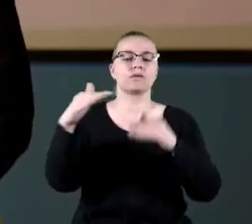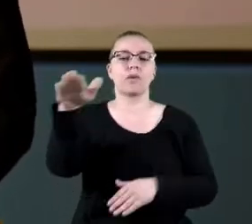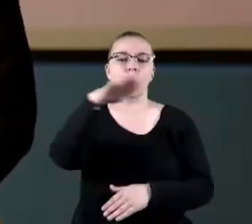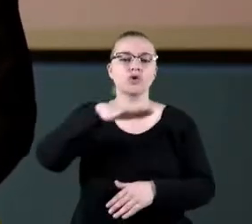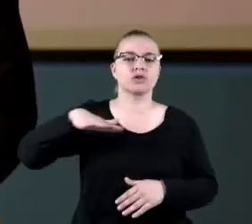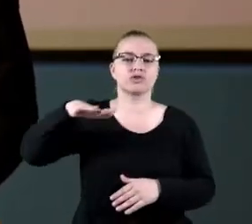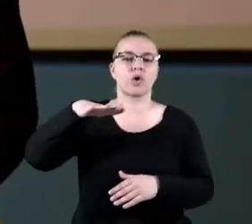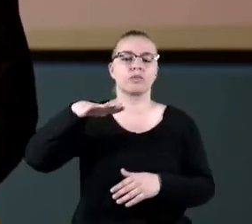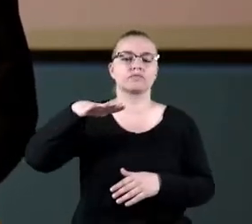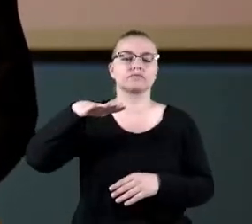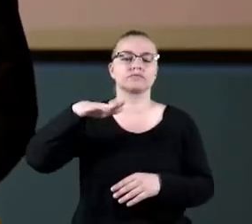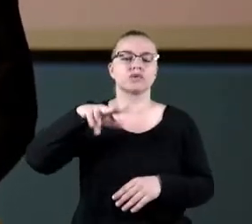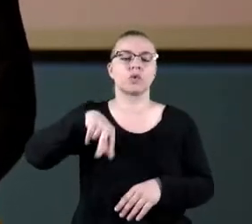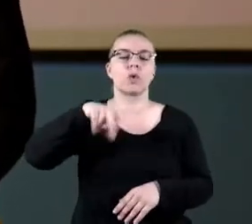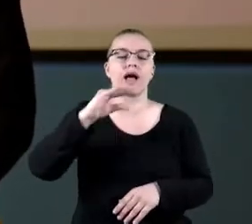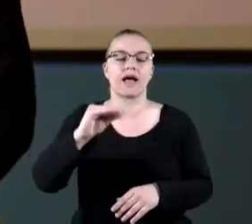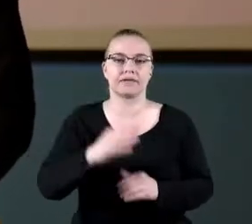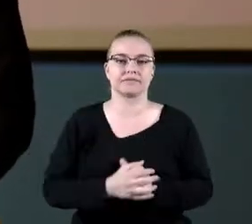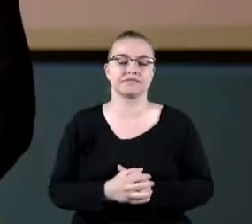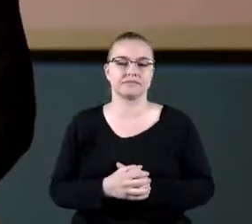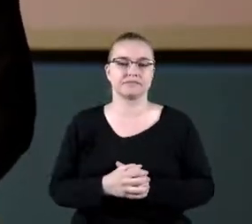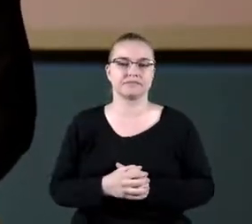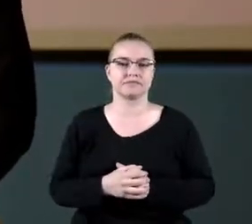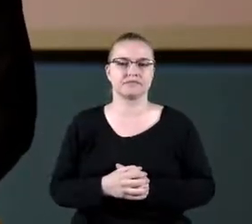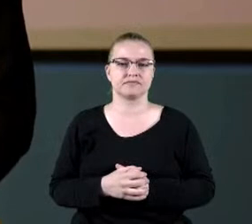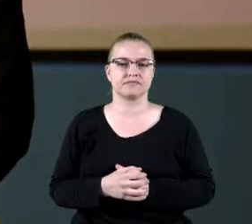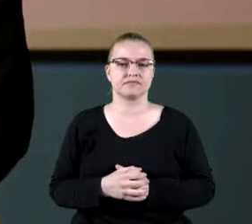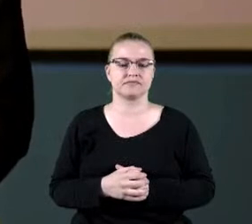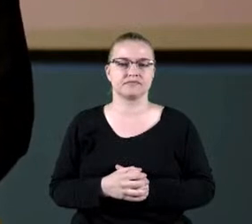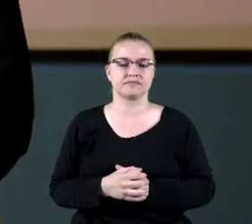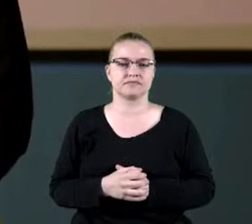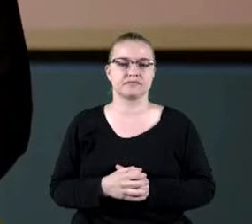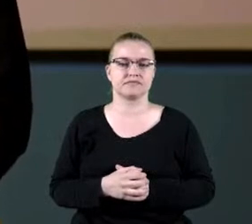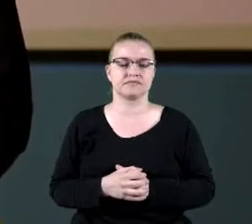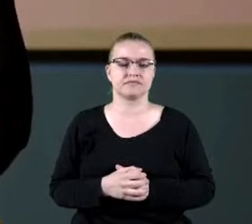transformative resilience procedures. Credibility and